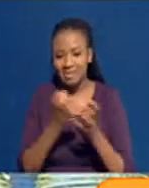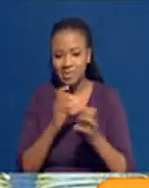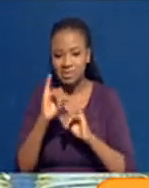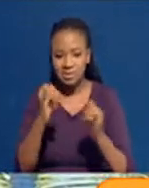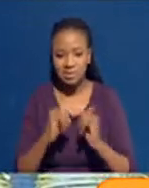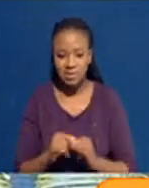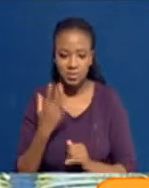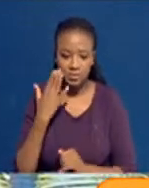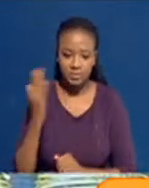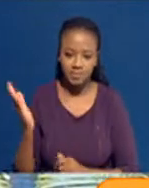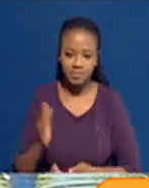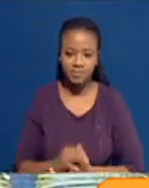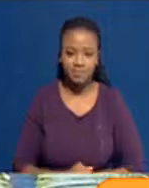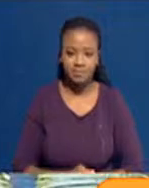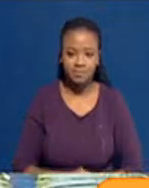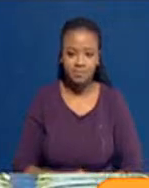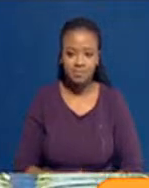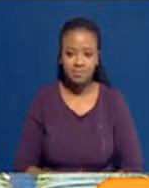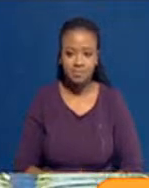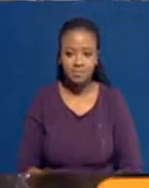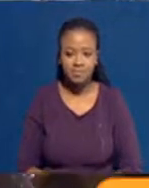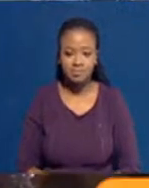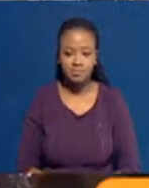in our business news roundup.